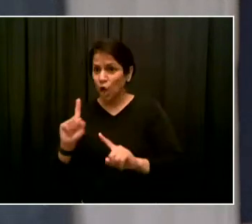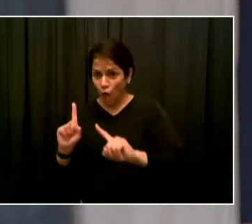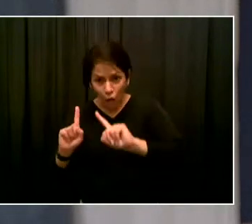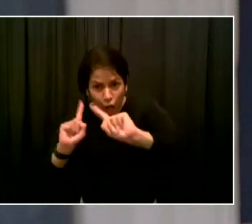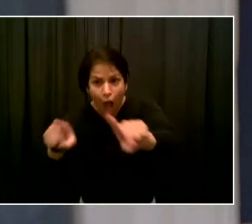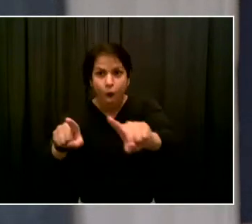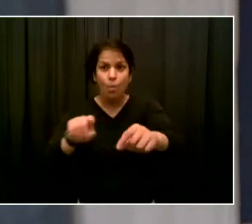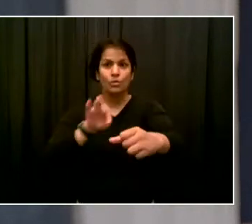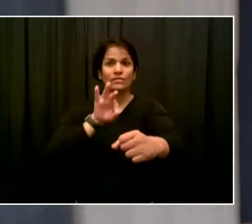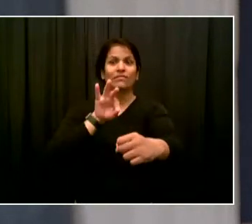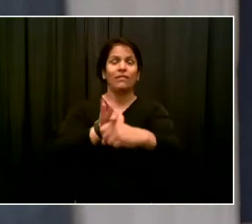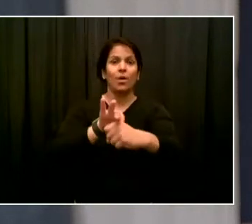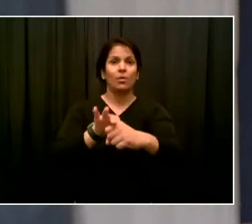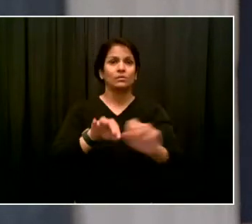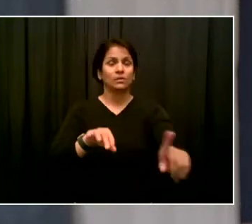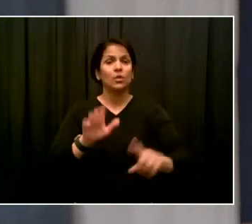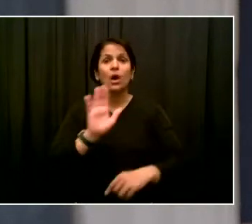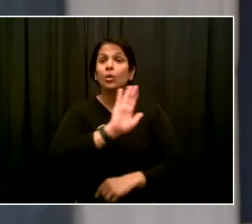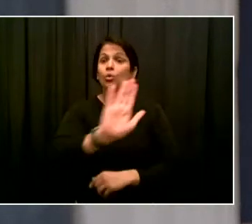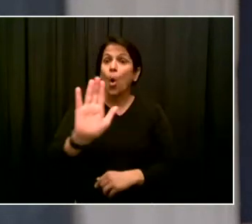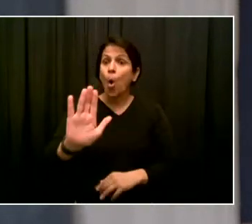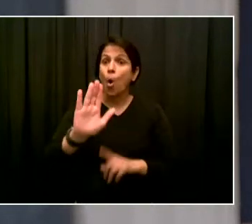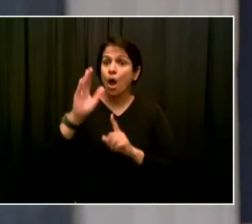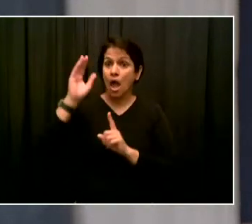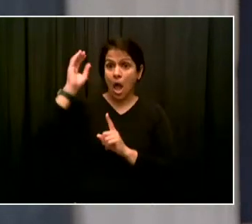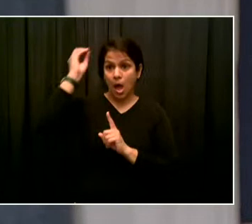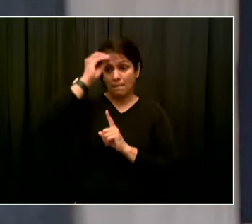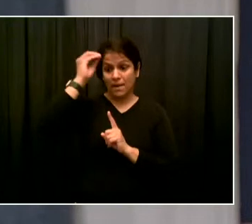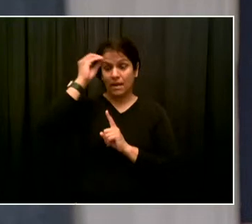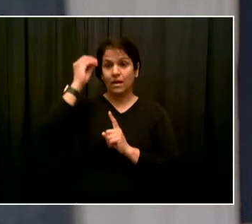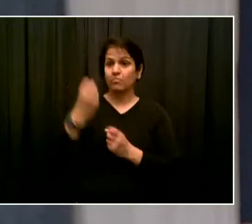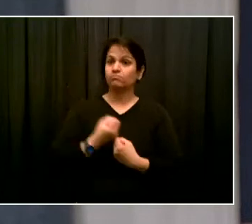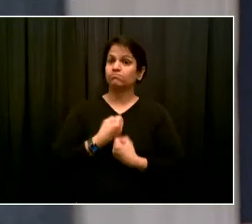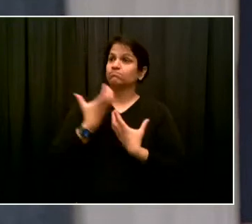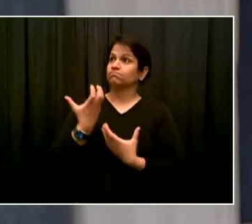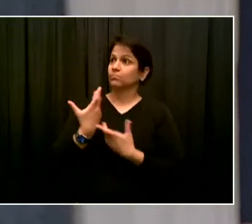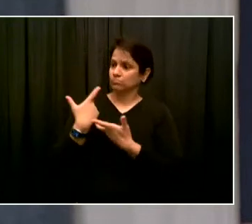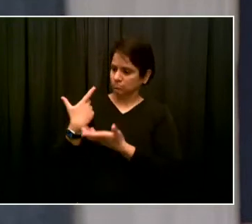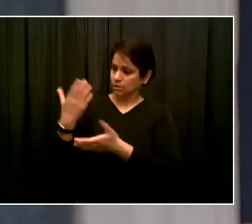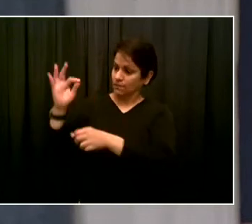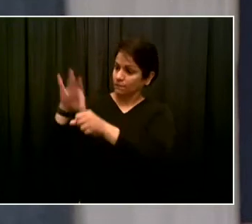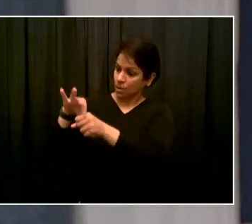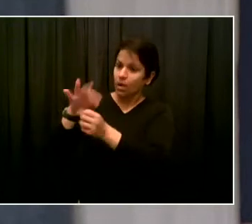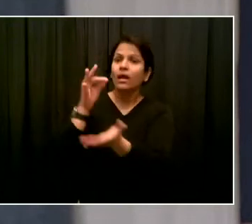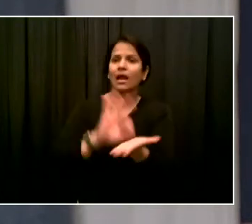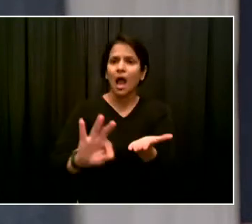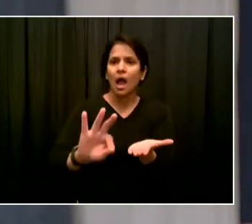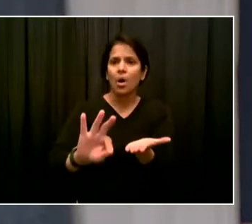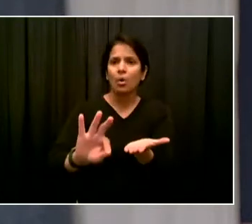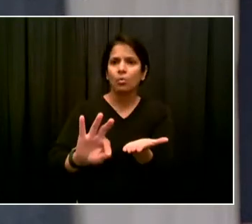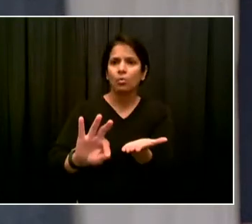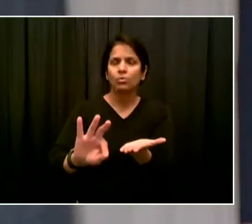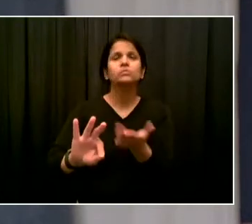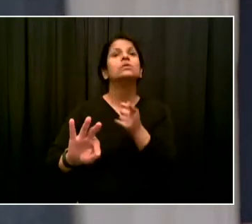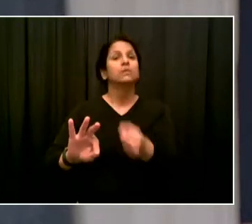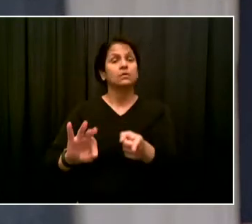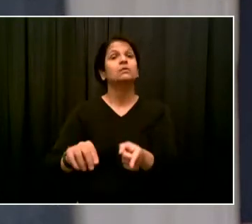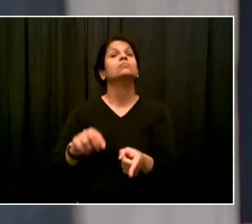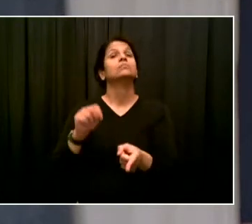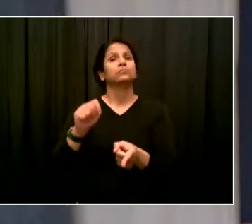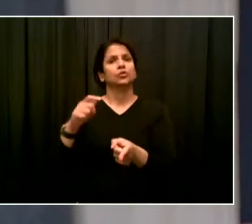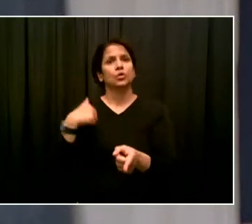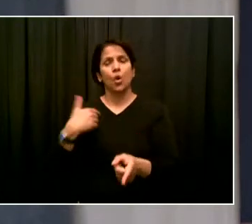come. So please spread the word about ranked choice voting, the upcoming elections, and make your own plan to